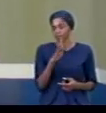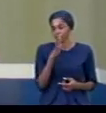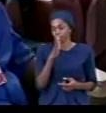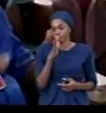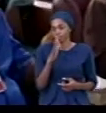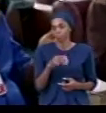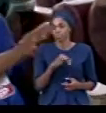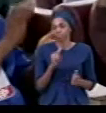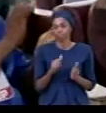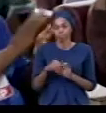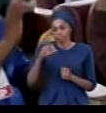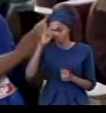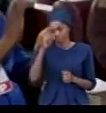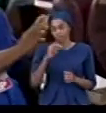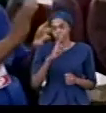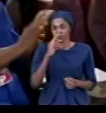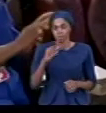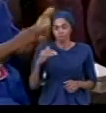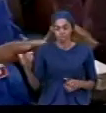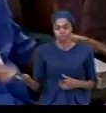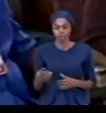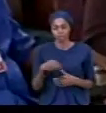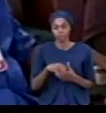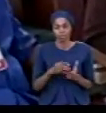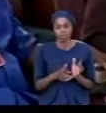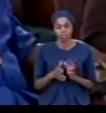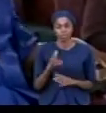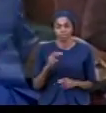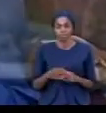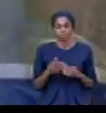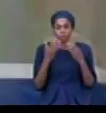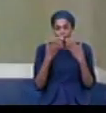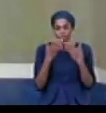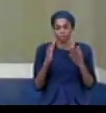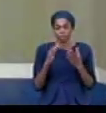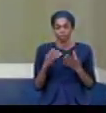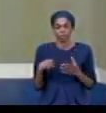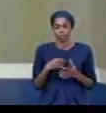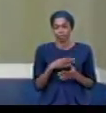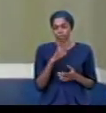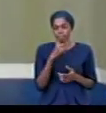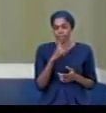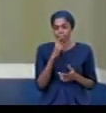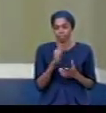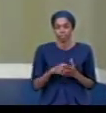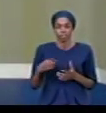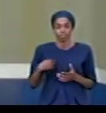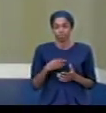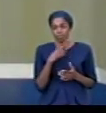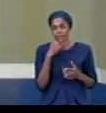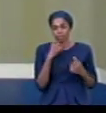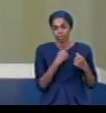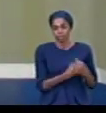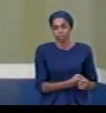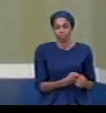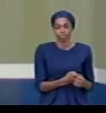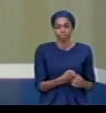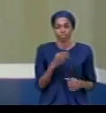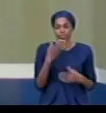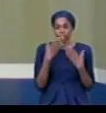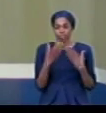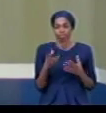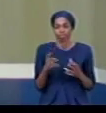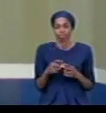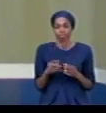are welcome in Jesus' name. Thank you. We are rest assured that we are secured. Thank you very much.